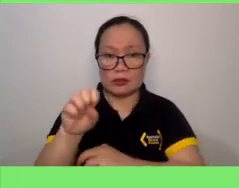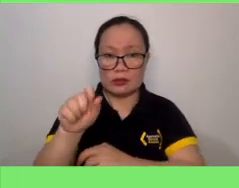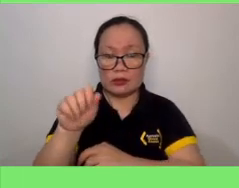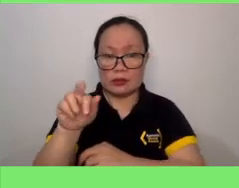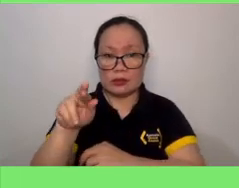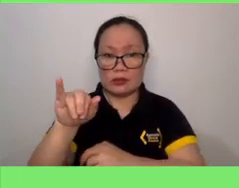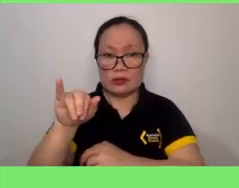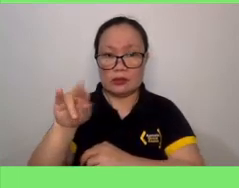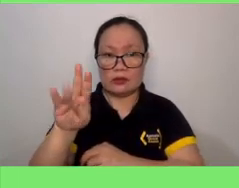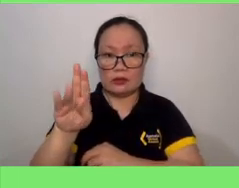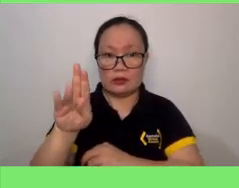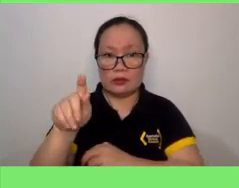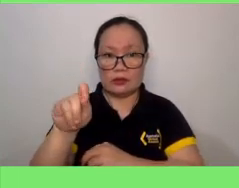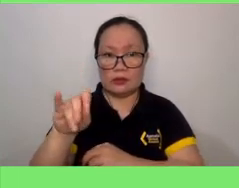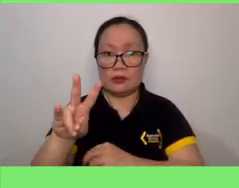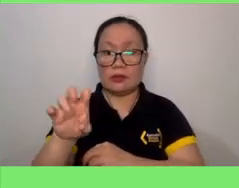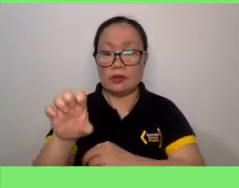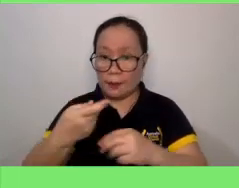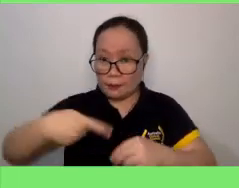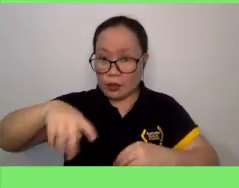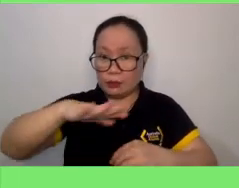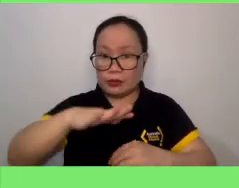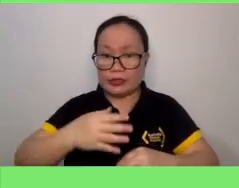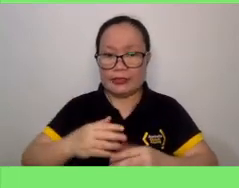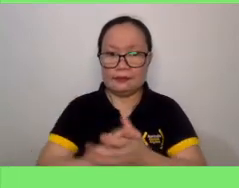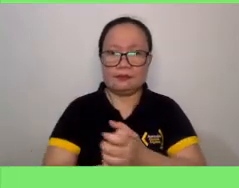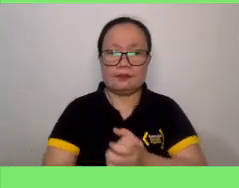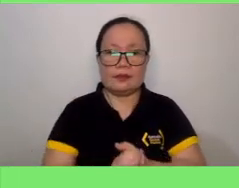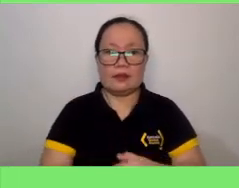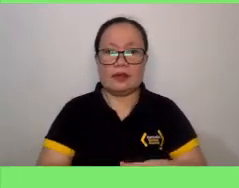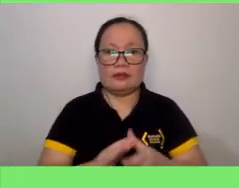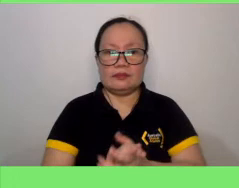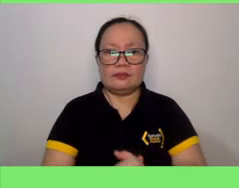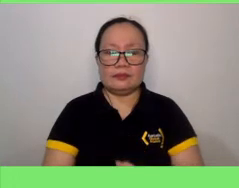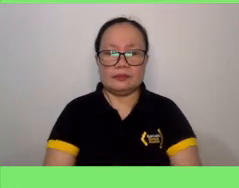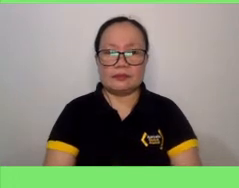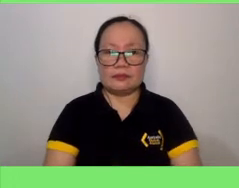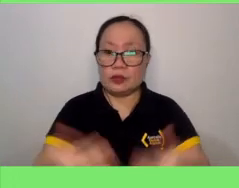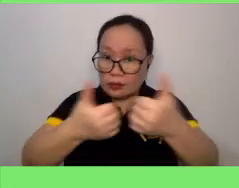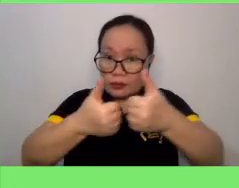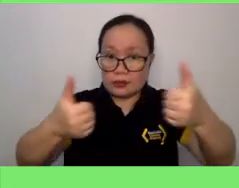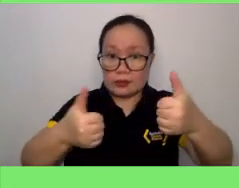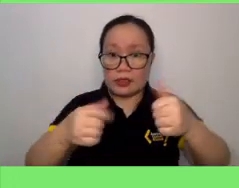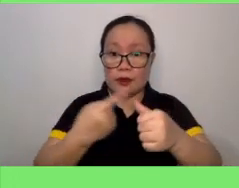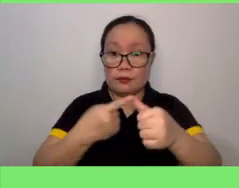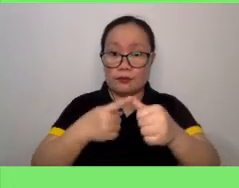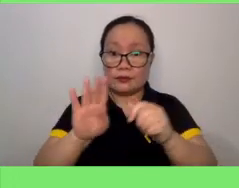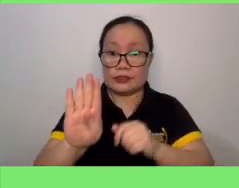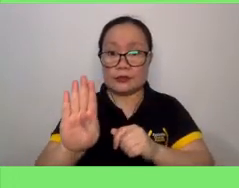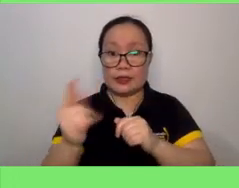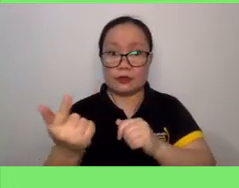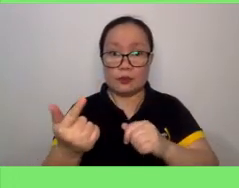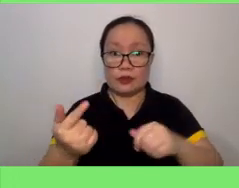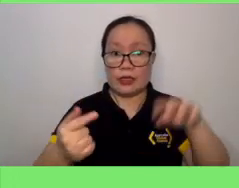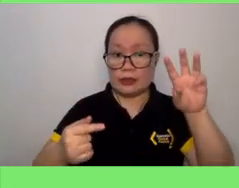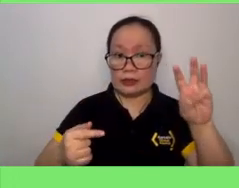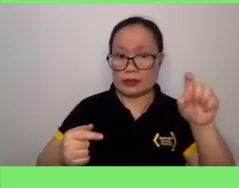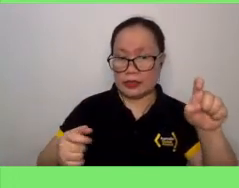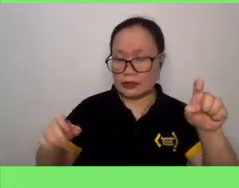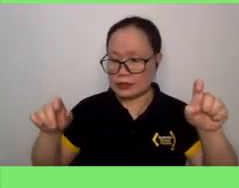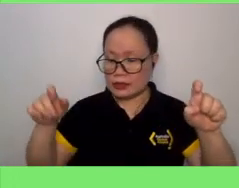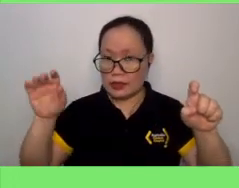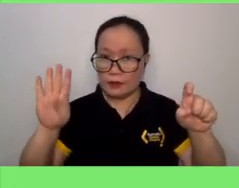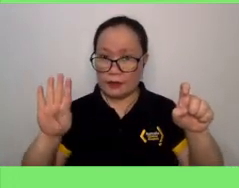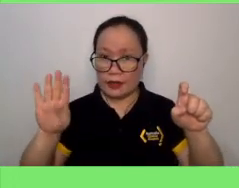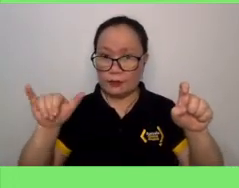you're gonna write 6x and 5y. So, sulat po natin ito muna dalawa. And then,